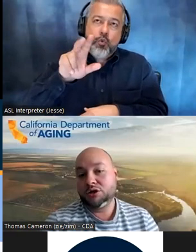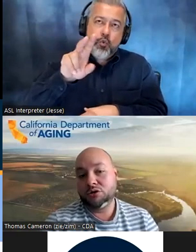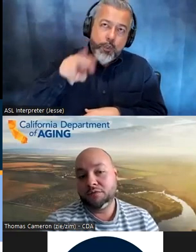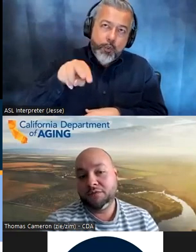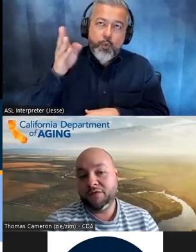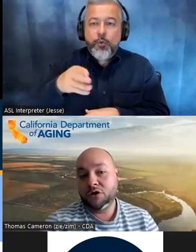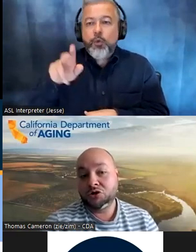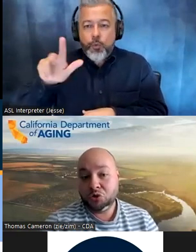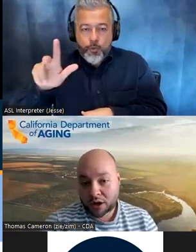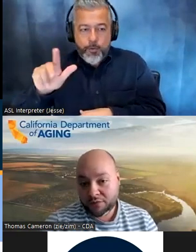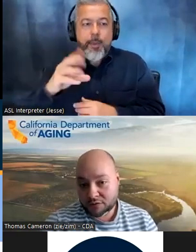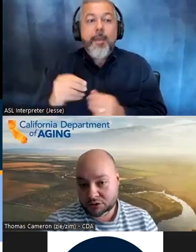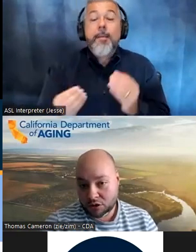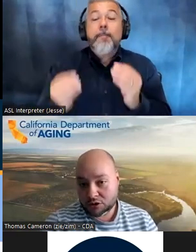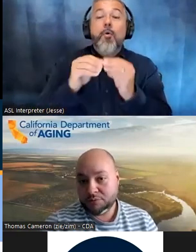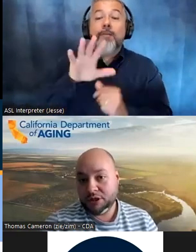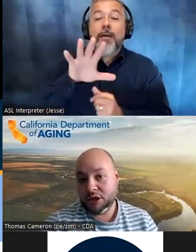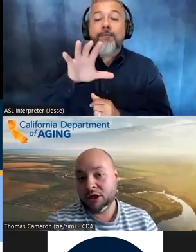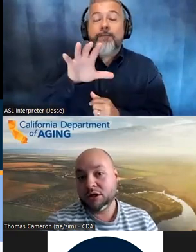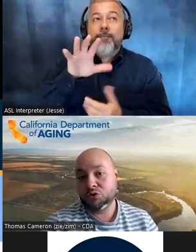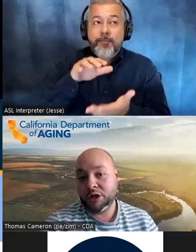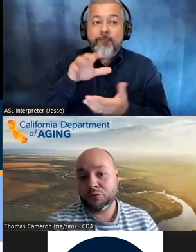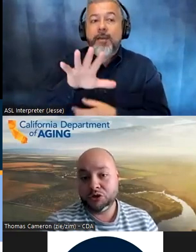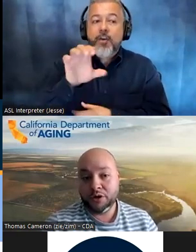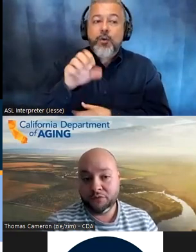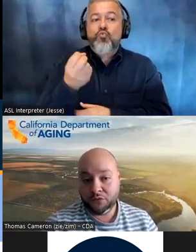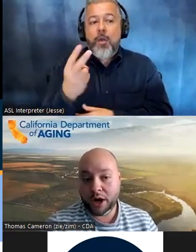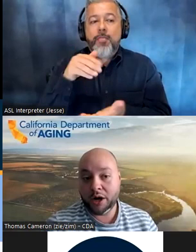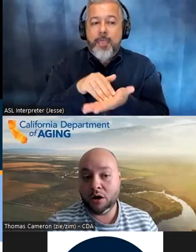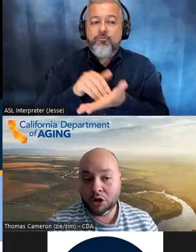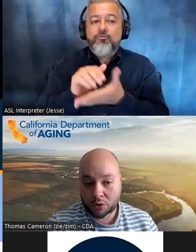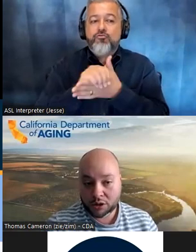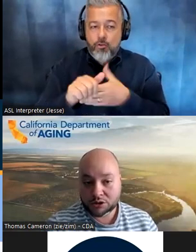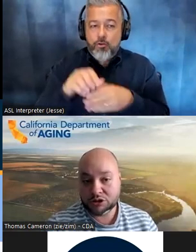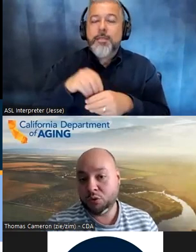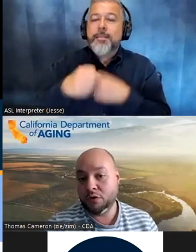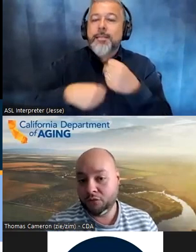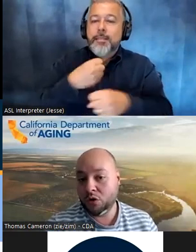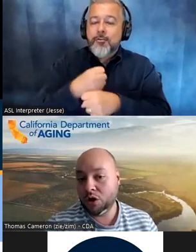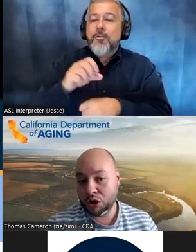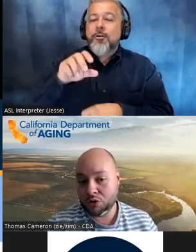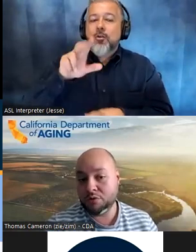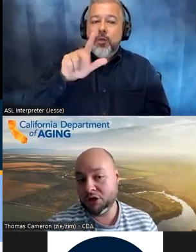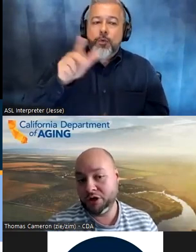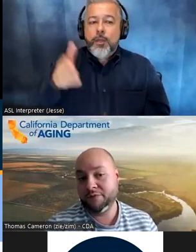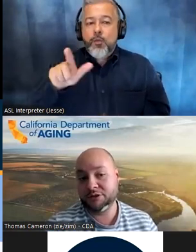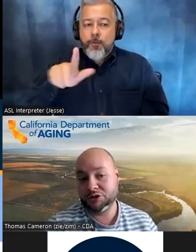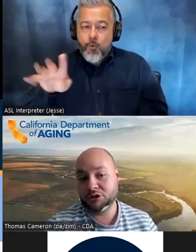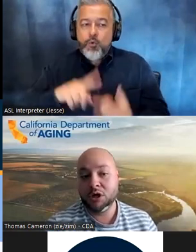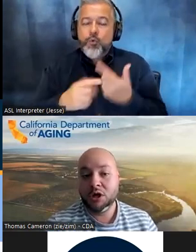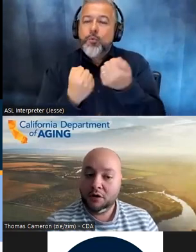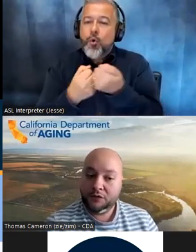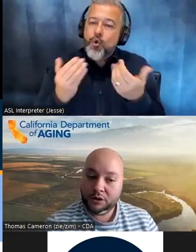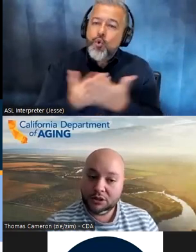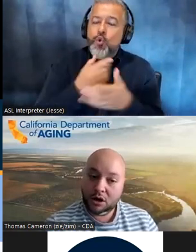an additional $512,000 beginning in 23-24 and ongoing to support 4 new administrative